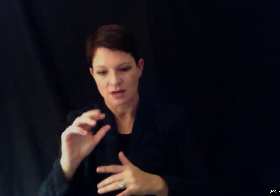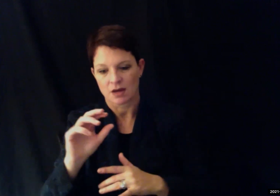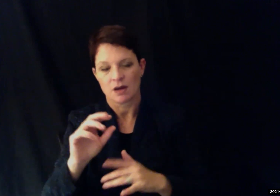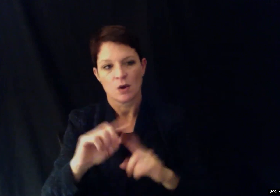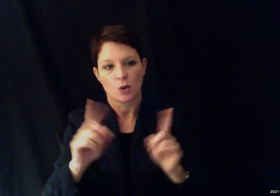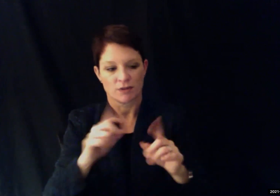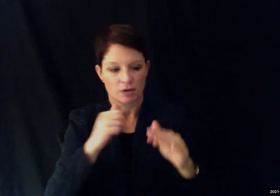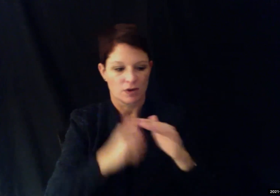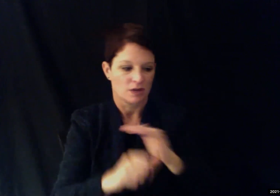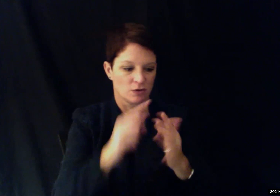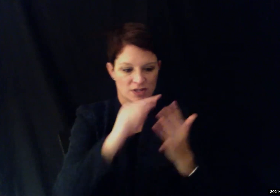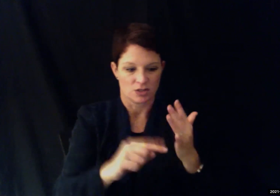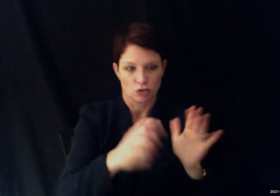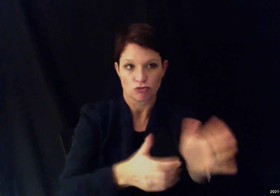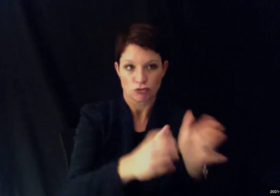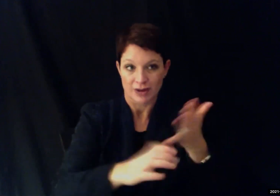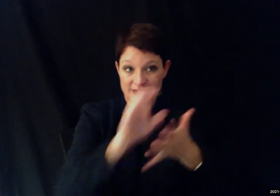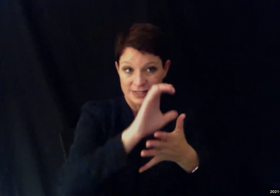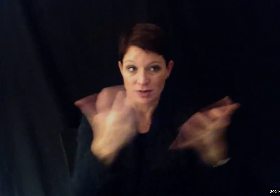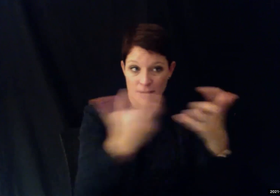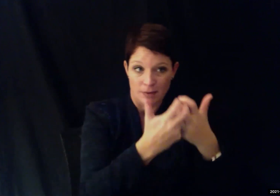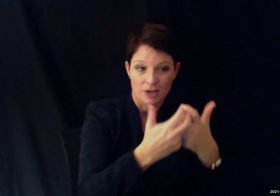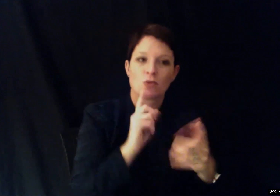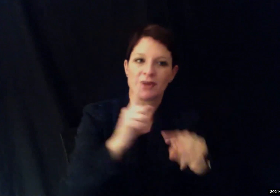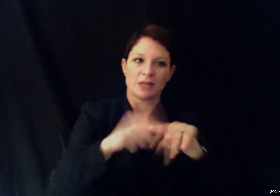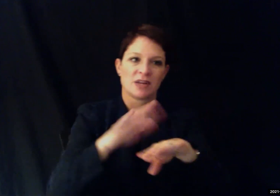the qualifying criteria, but that's going to be site dependent.